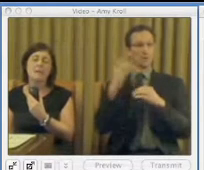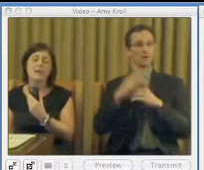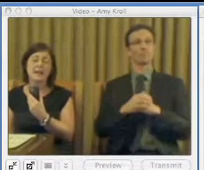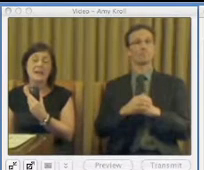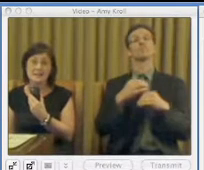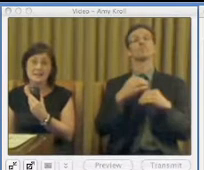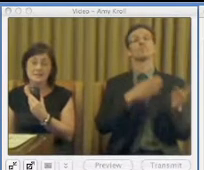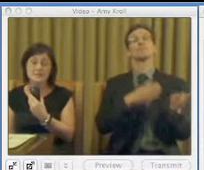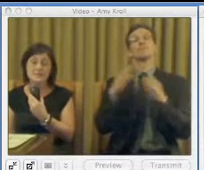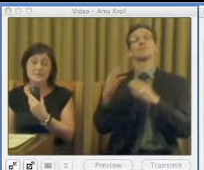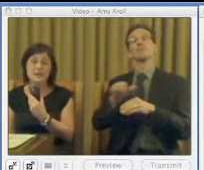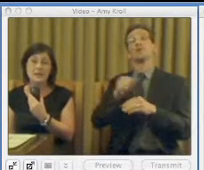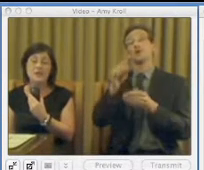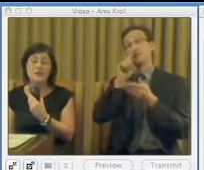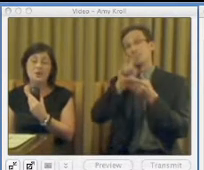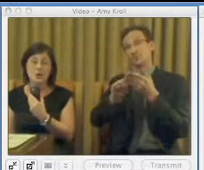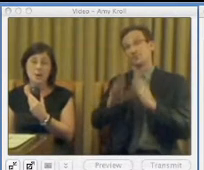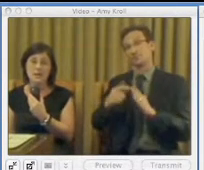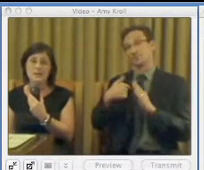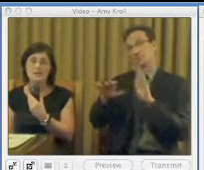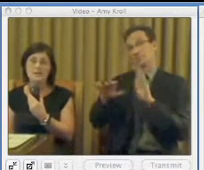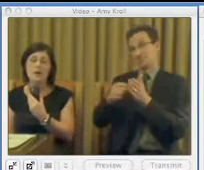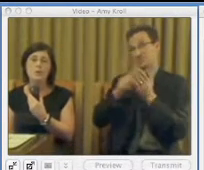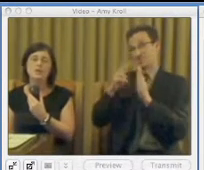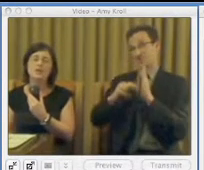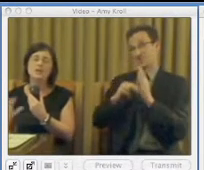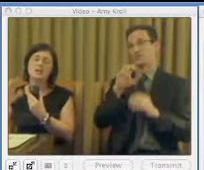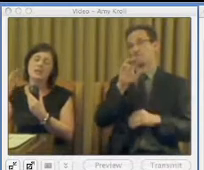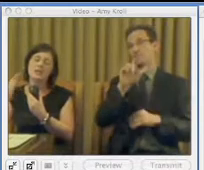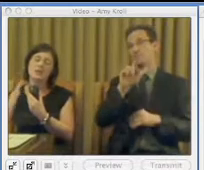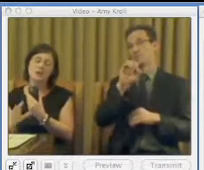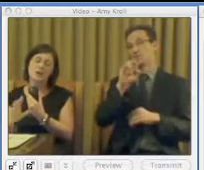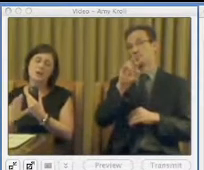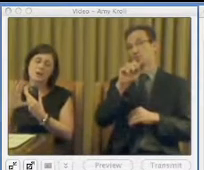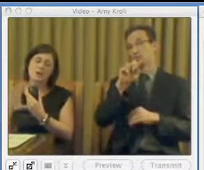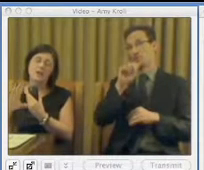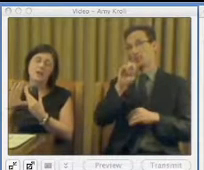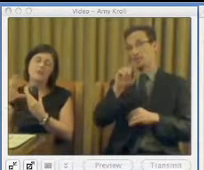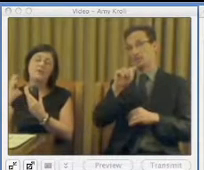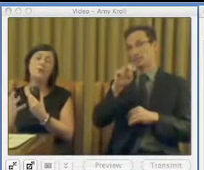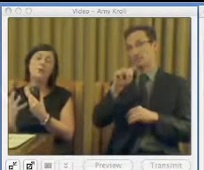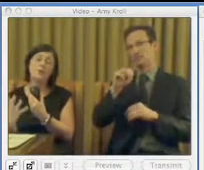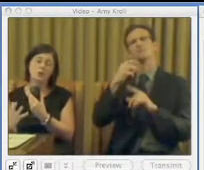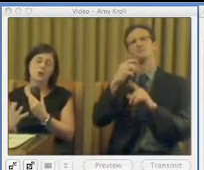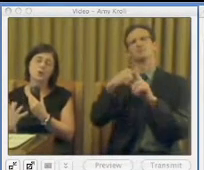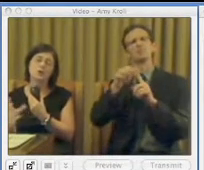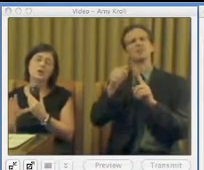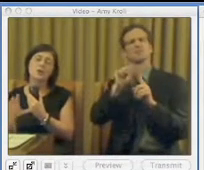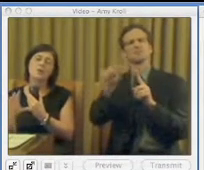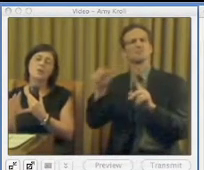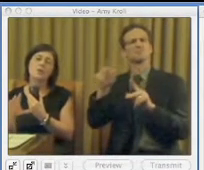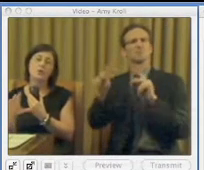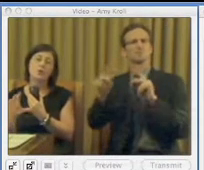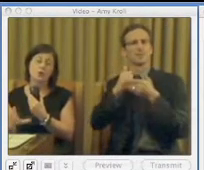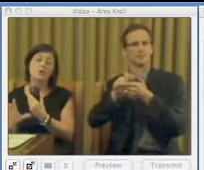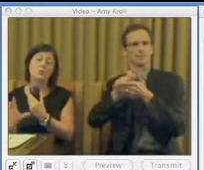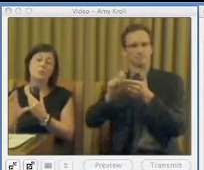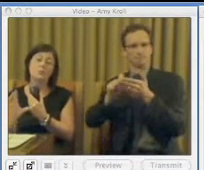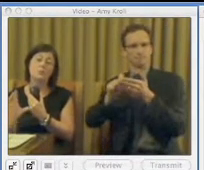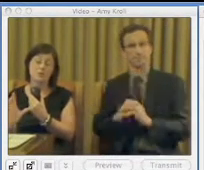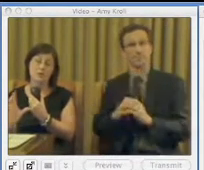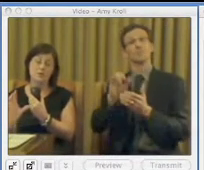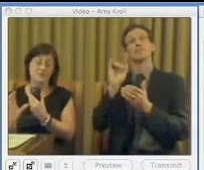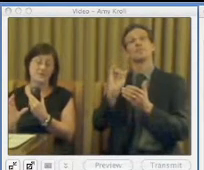I also chose a chapter by Lorraine Leeson and her colleague, which is actually the introductory